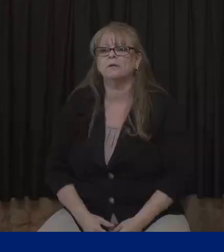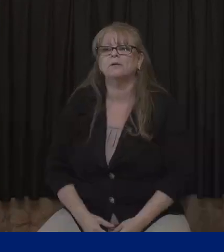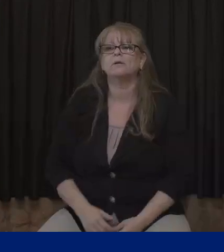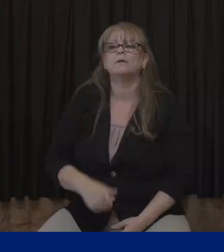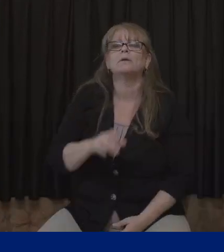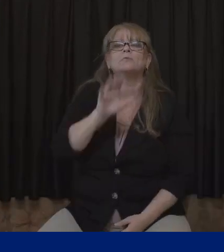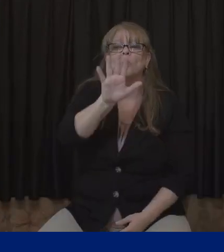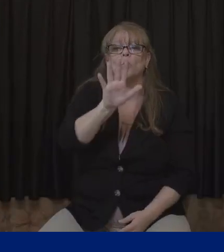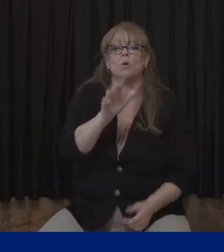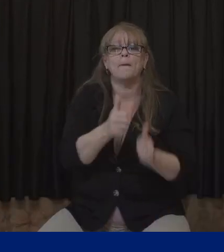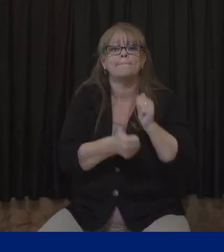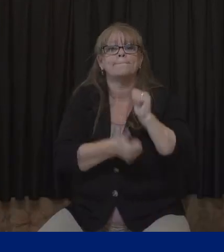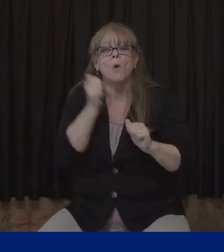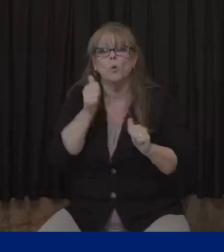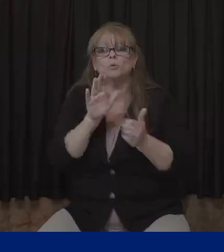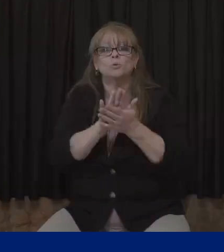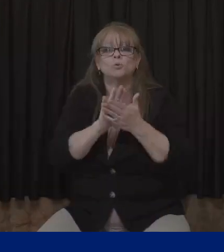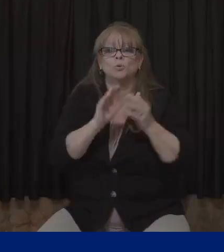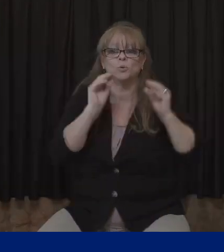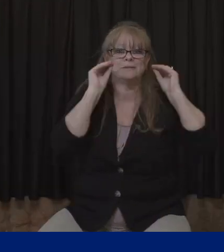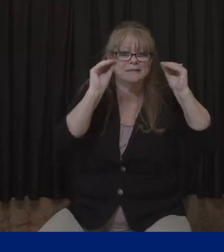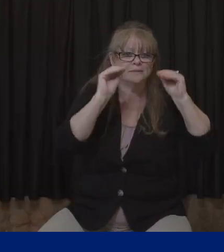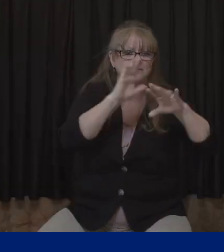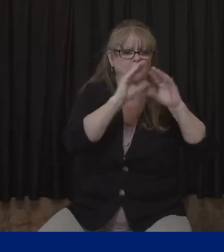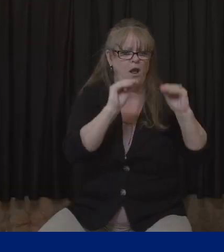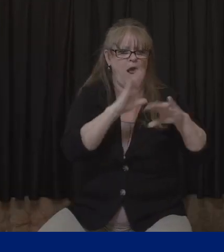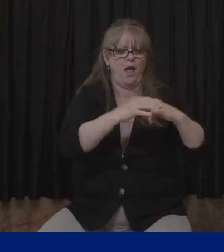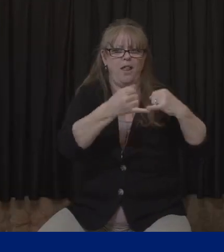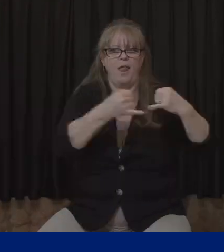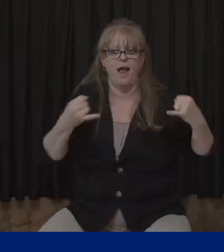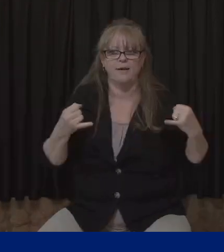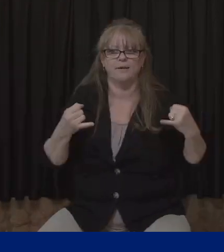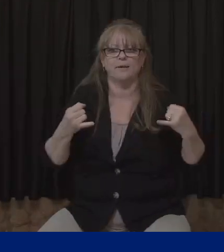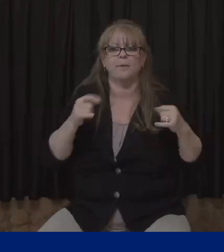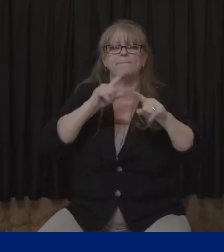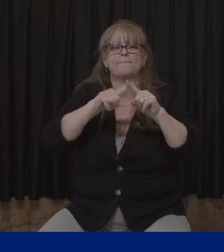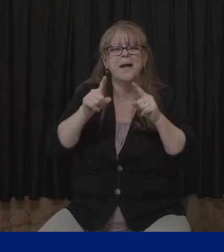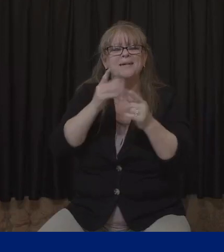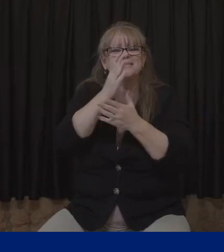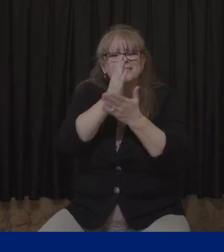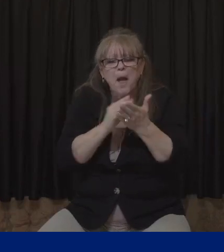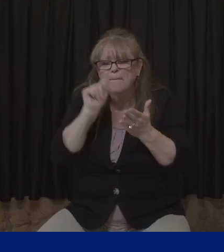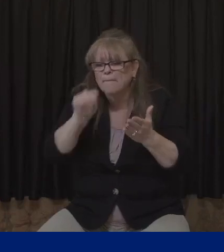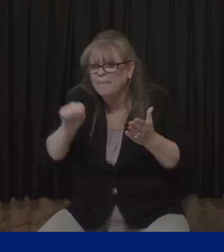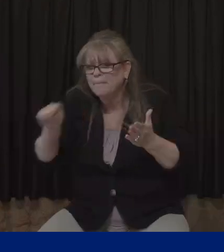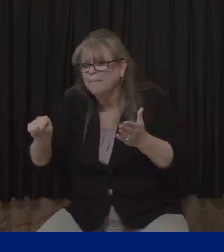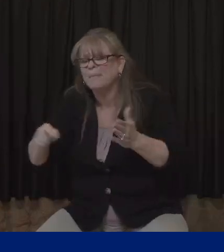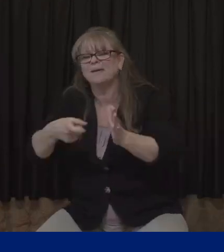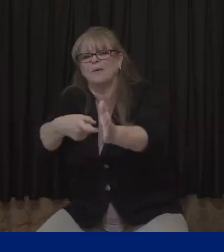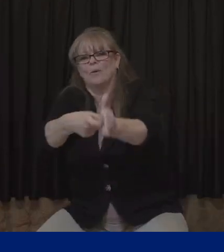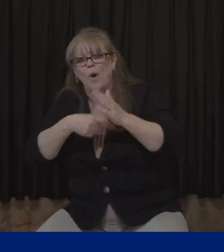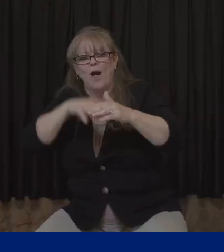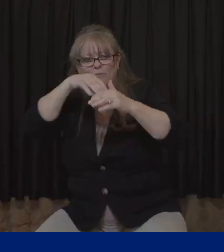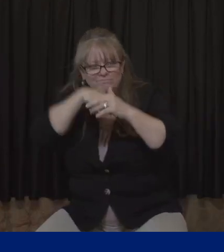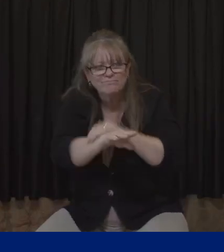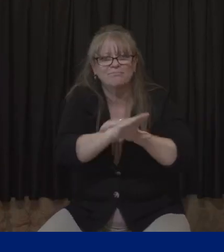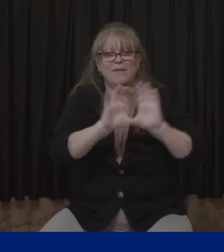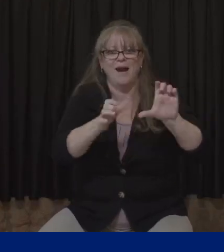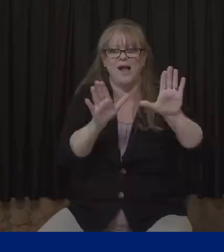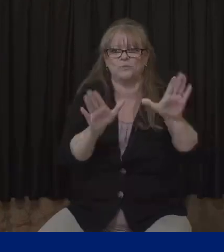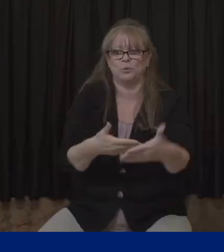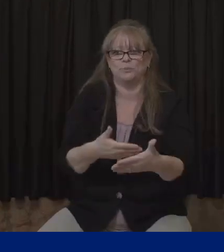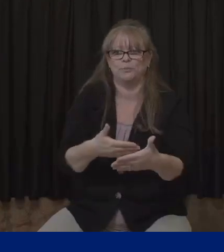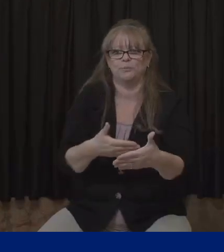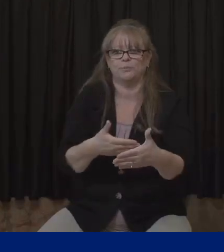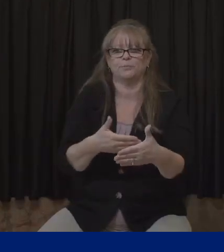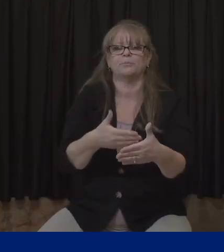of them need to access physical vocational programming, right? It could be metal work, or it could be welding, any of those things.